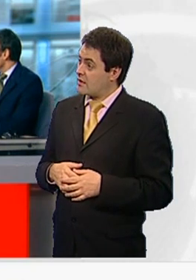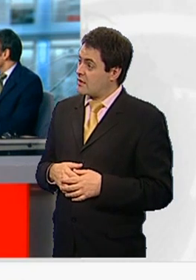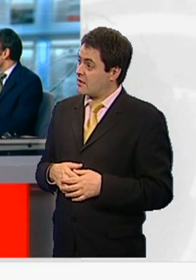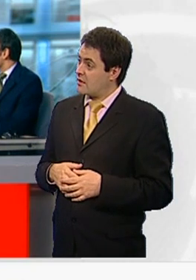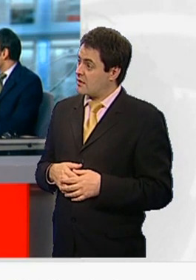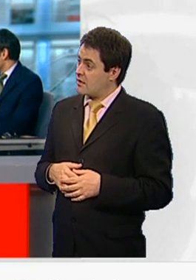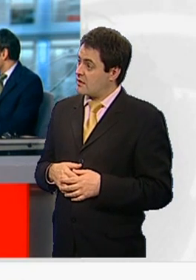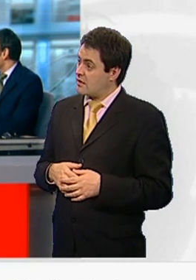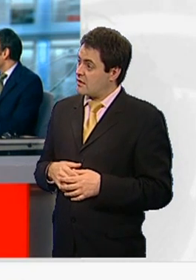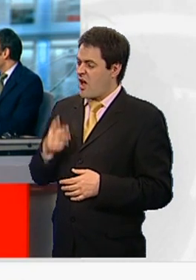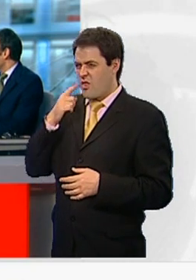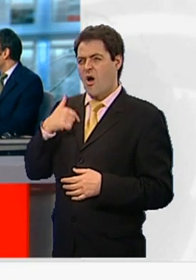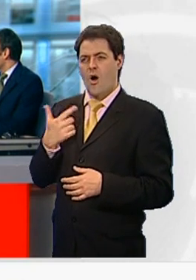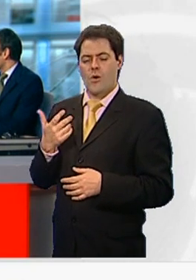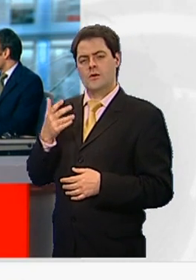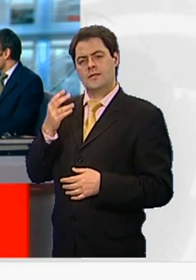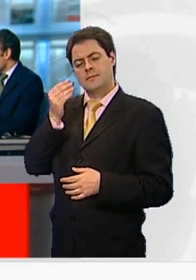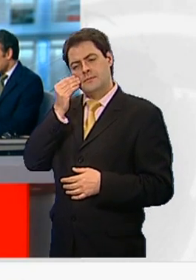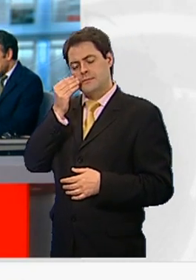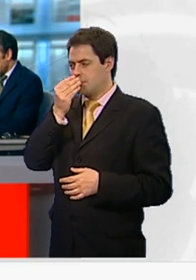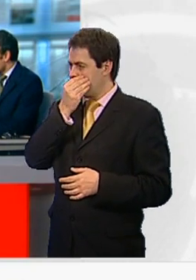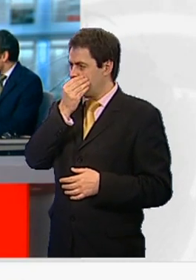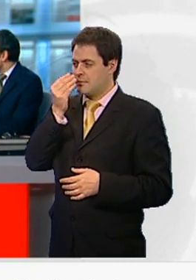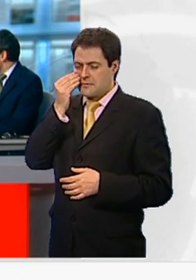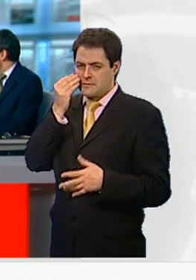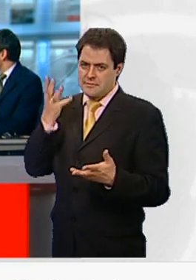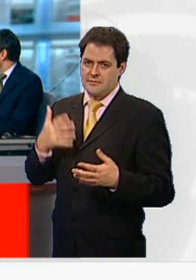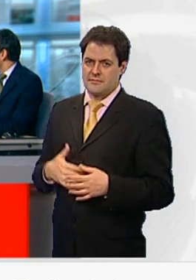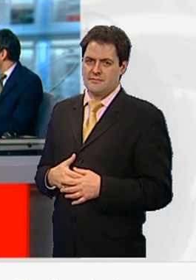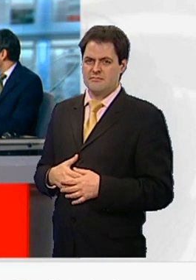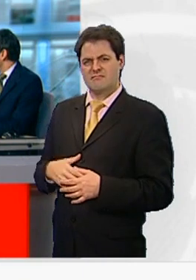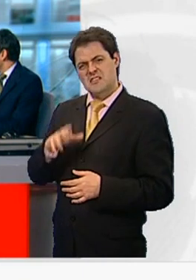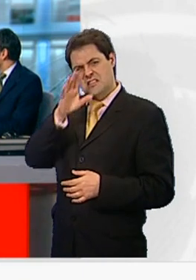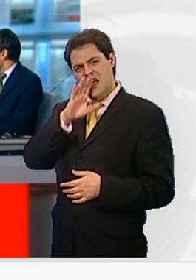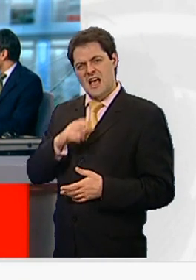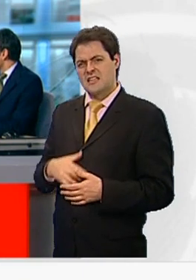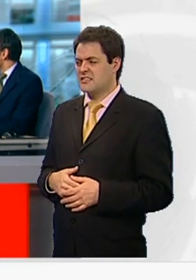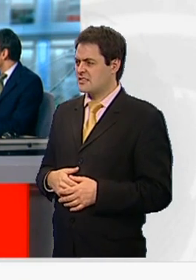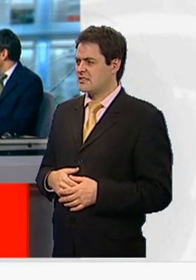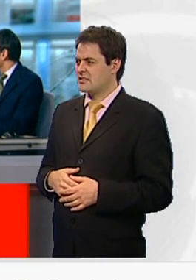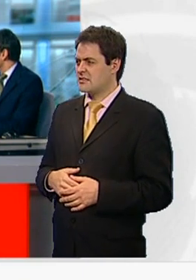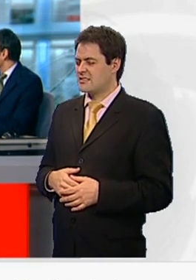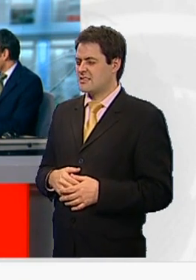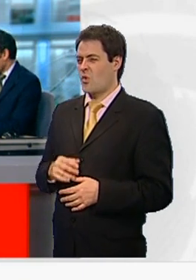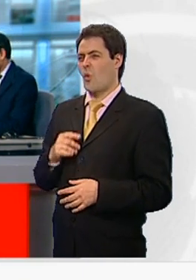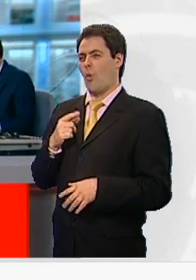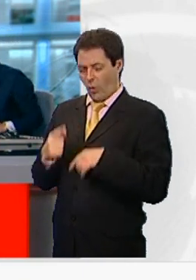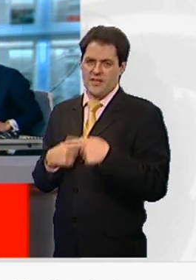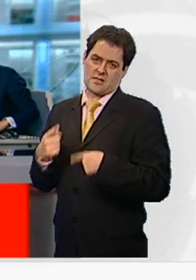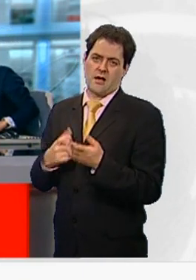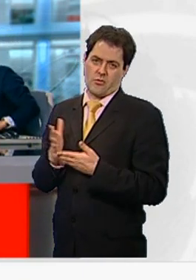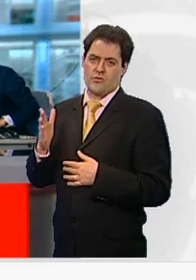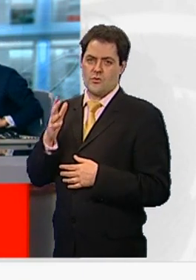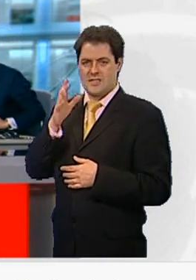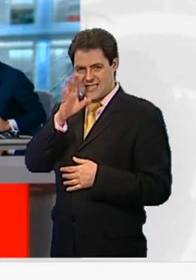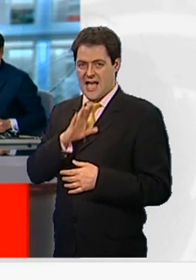it? What did I think of it? Yeah. I thought it was lots of tissues. Okay. So it was quite sad, wasn't it? Yeah, it Virtually was. all the time. It